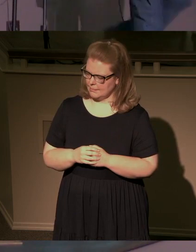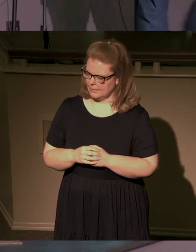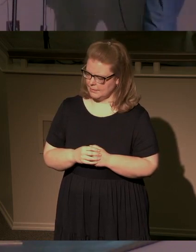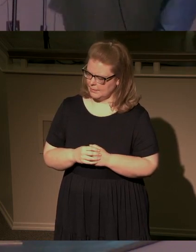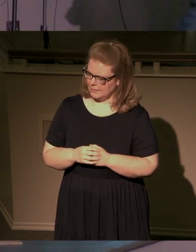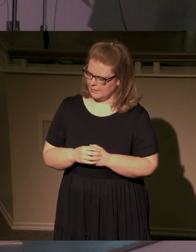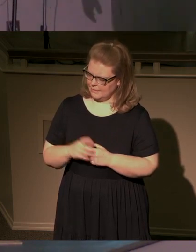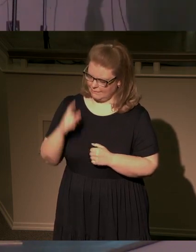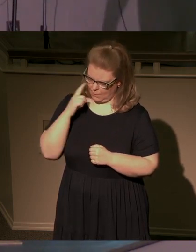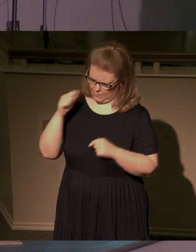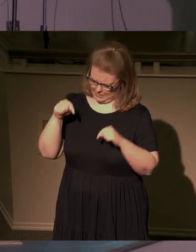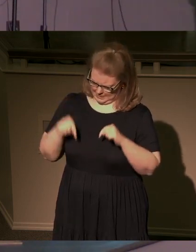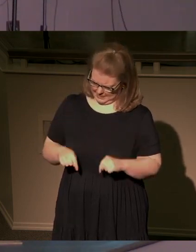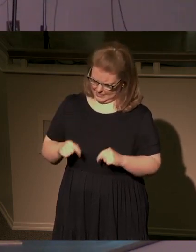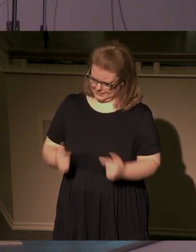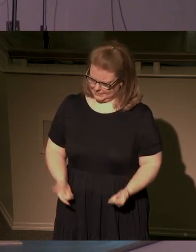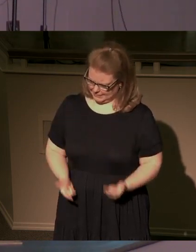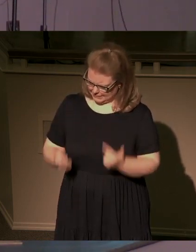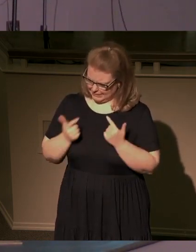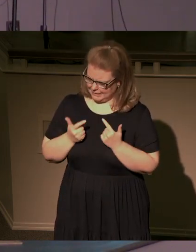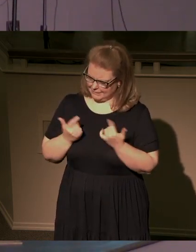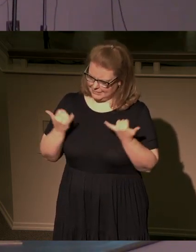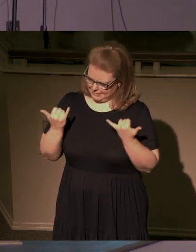for this life, in this moment.